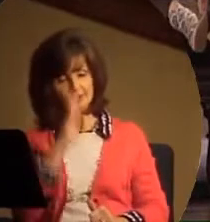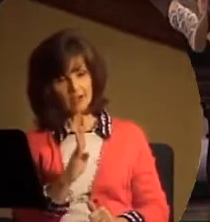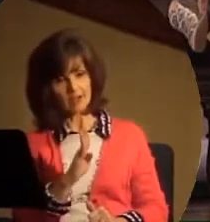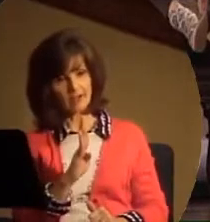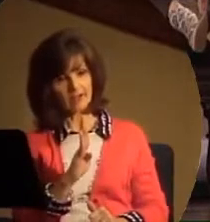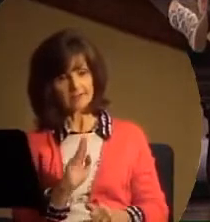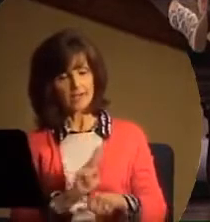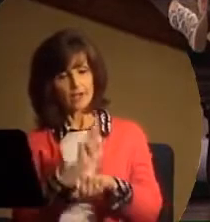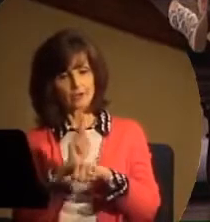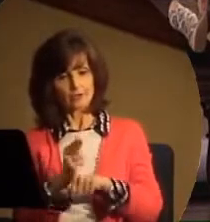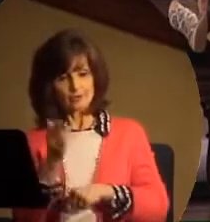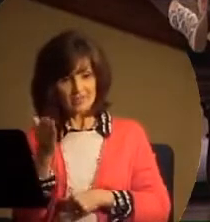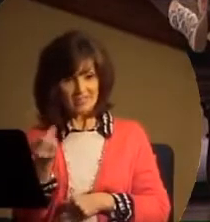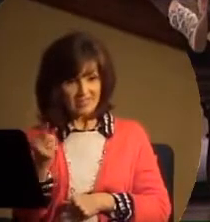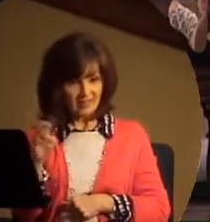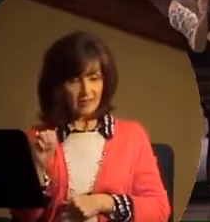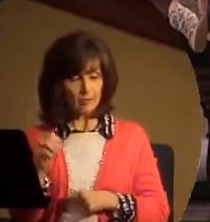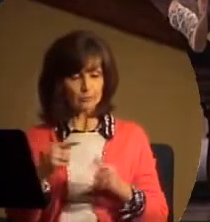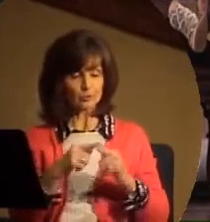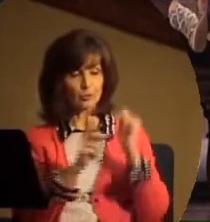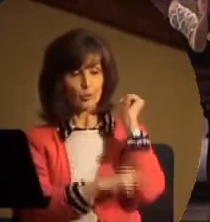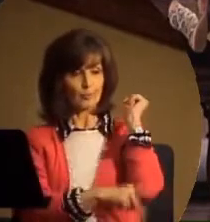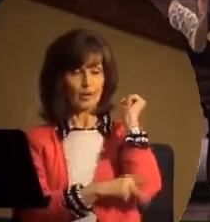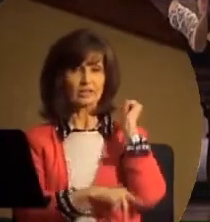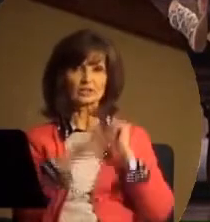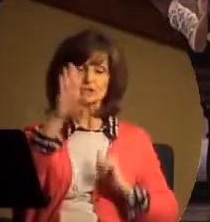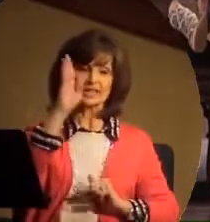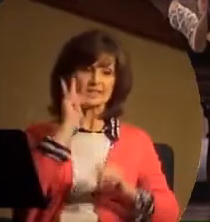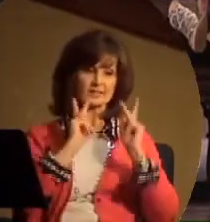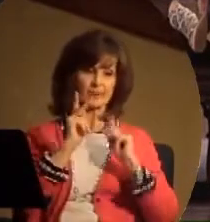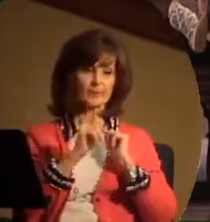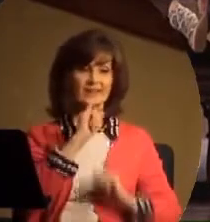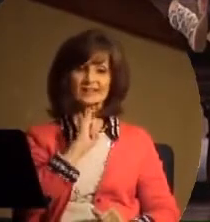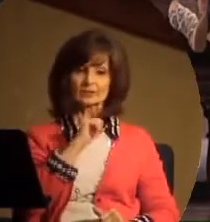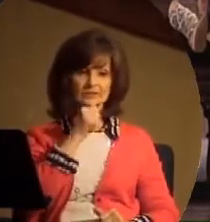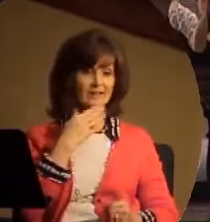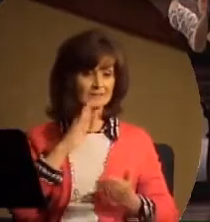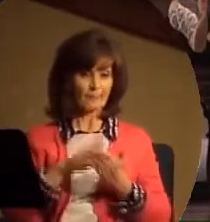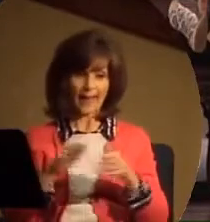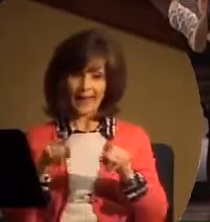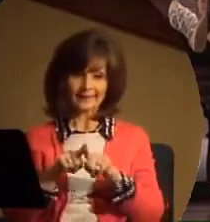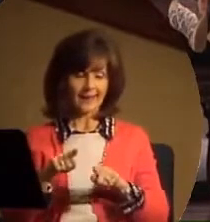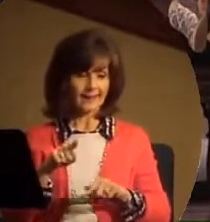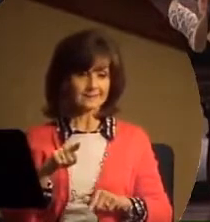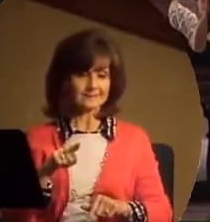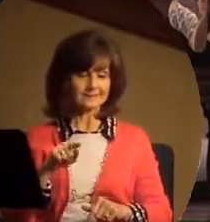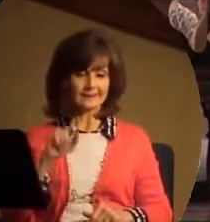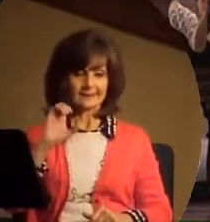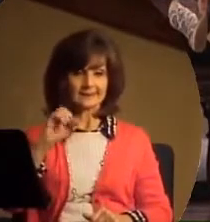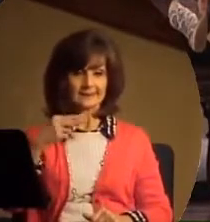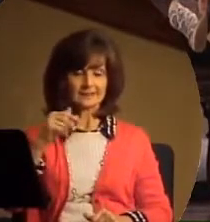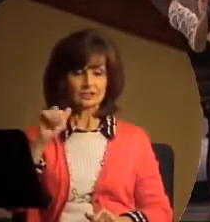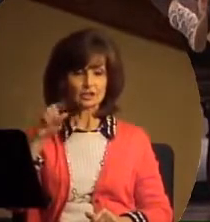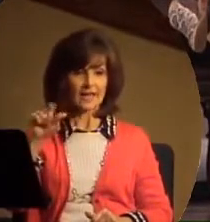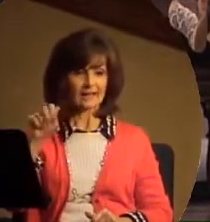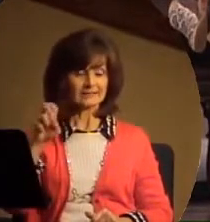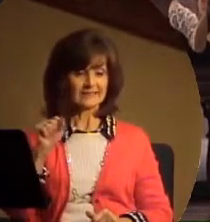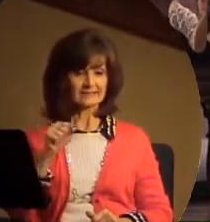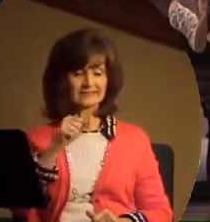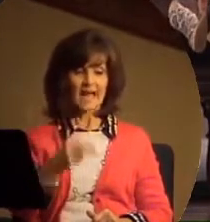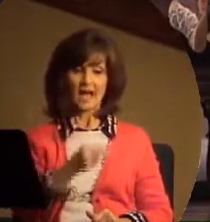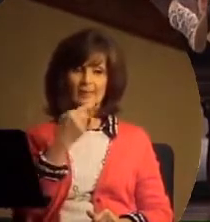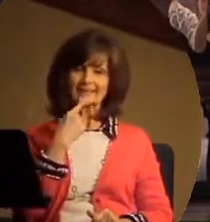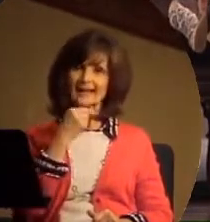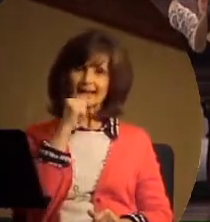punish His people? At least the Israelites are not as bad as the Chaldeans are. Habakkuk said, "I don't get it, God. Do